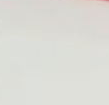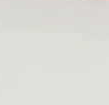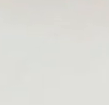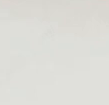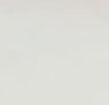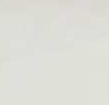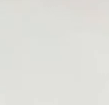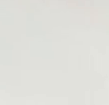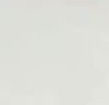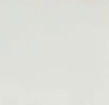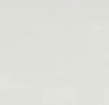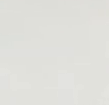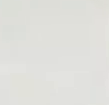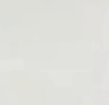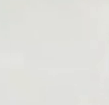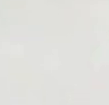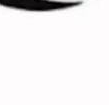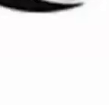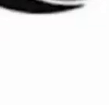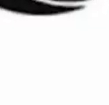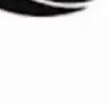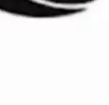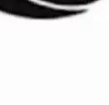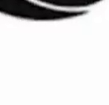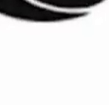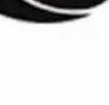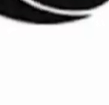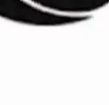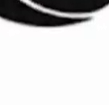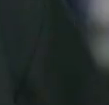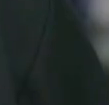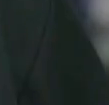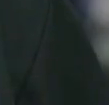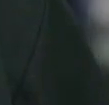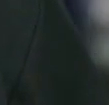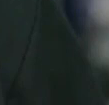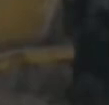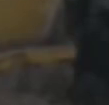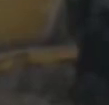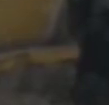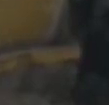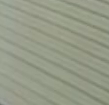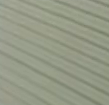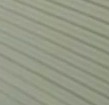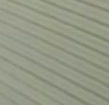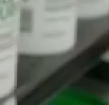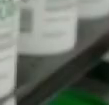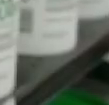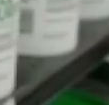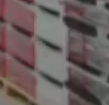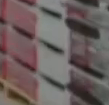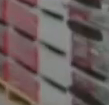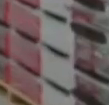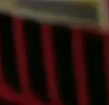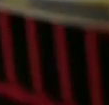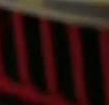high level of service that you have been receiving at CBS Bahamas. We originally opened the store in 1980 as our retail location. Hearing from our customers that they wanted